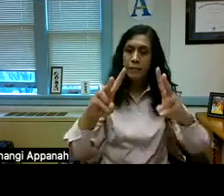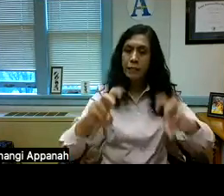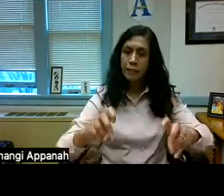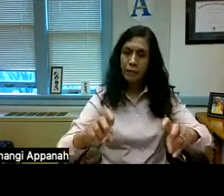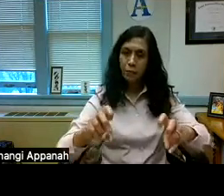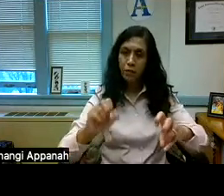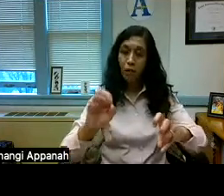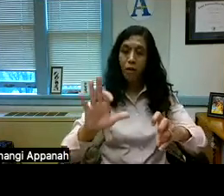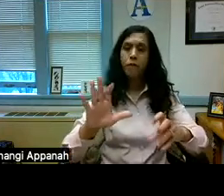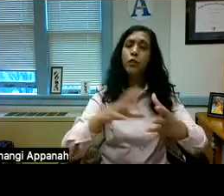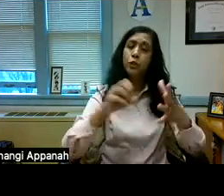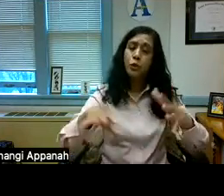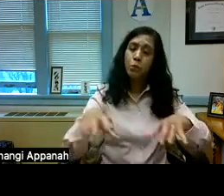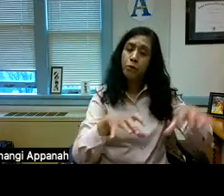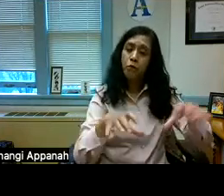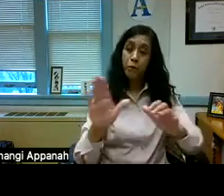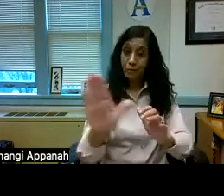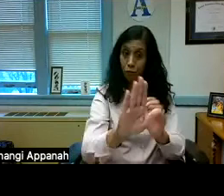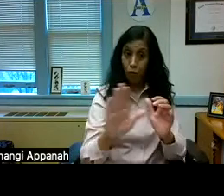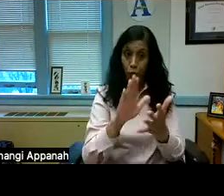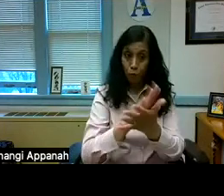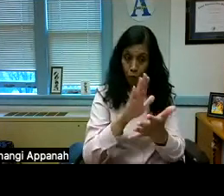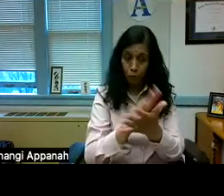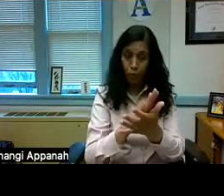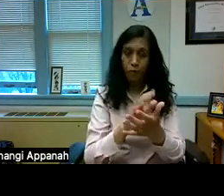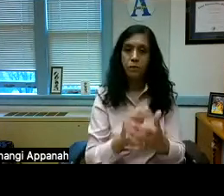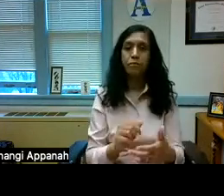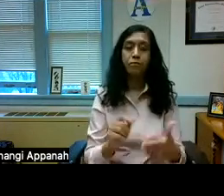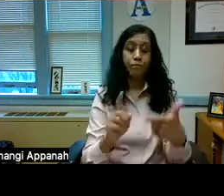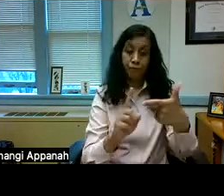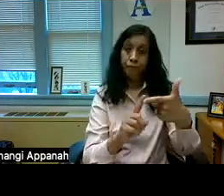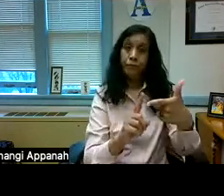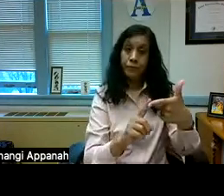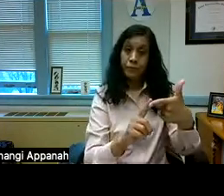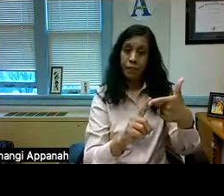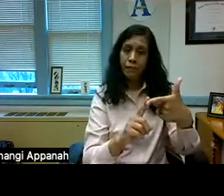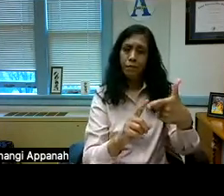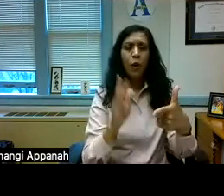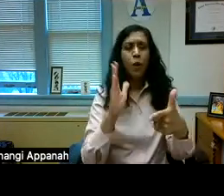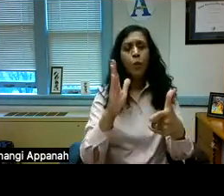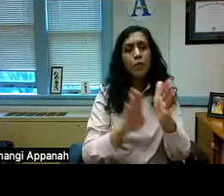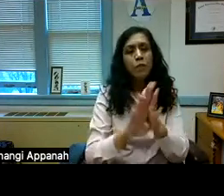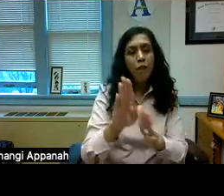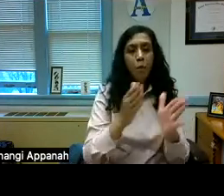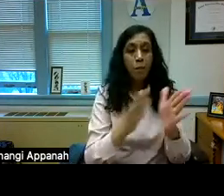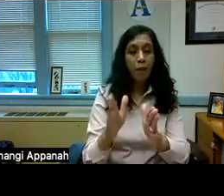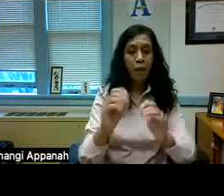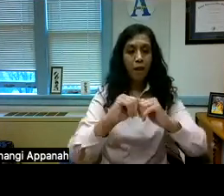First, how to develop needed assessments for student performance at their school.